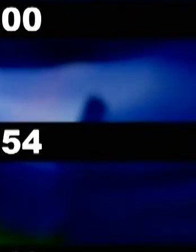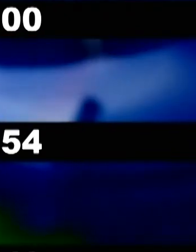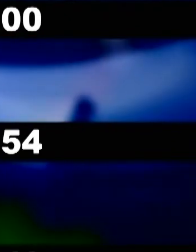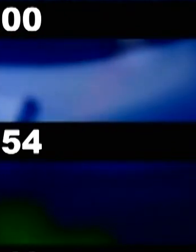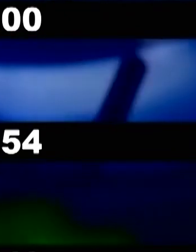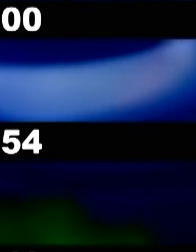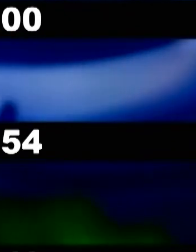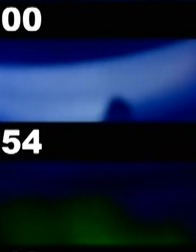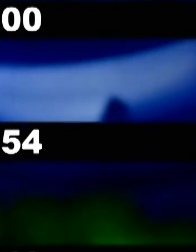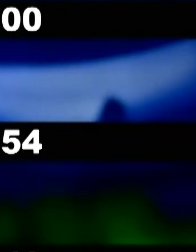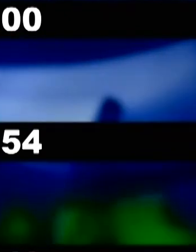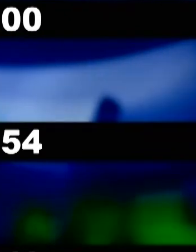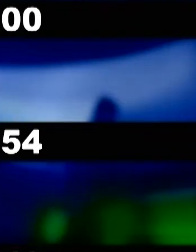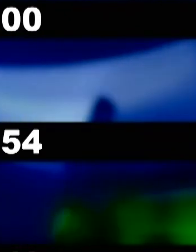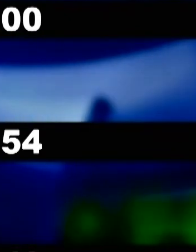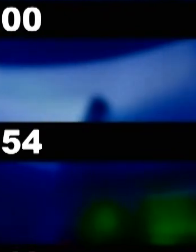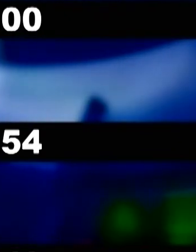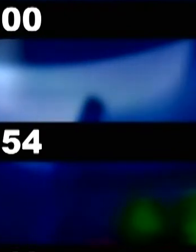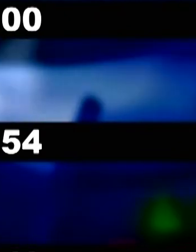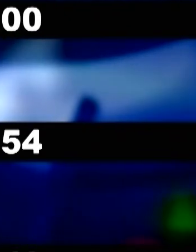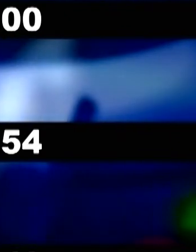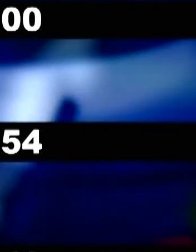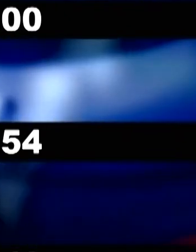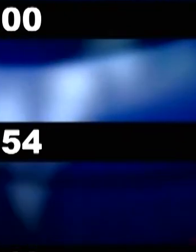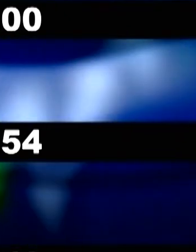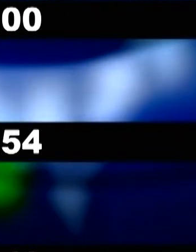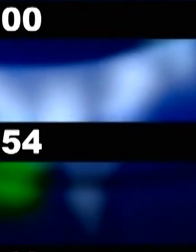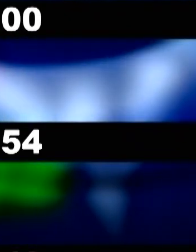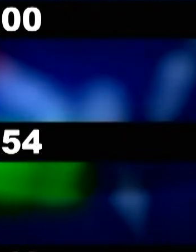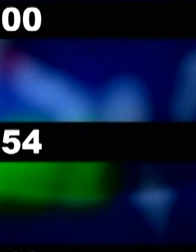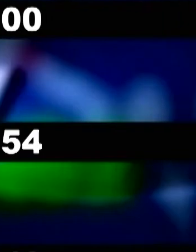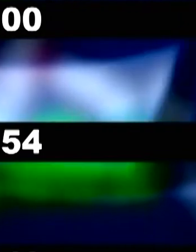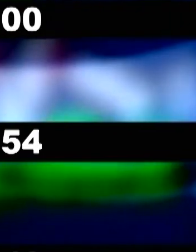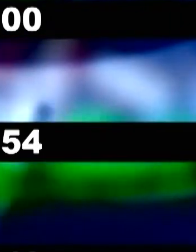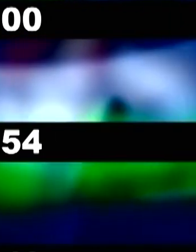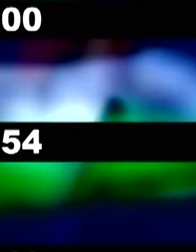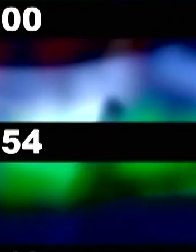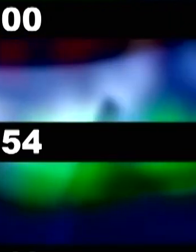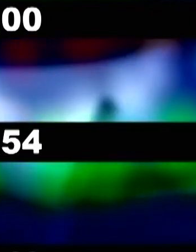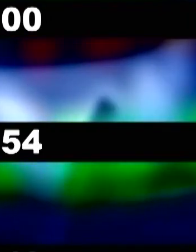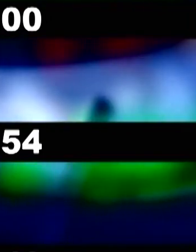with 69,200 shares changing hands, all for a value of